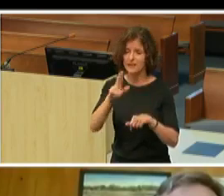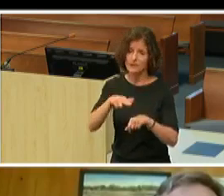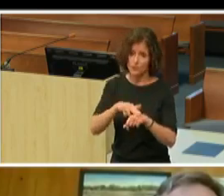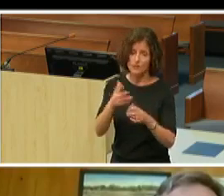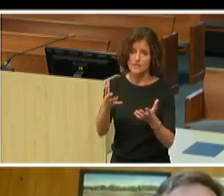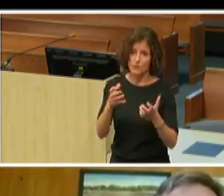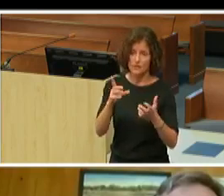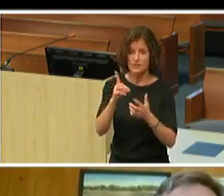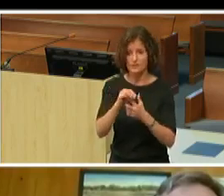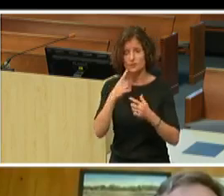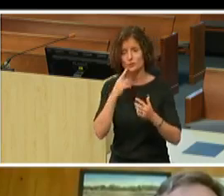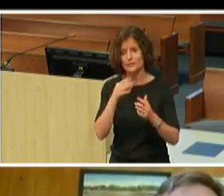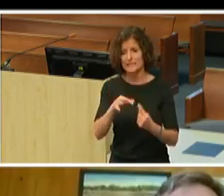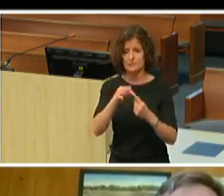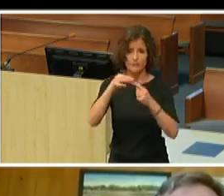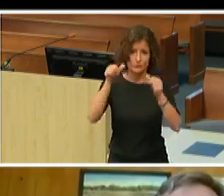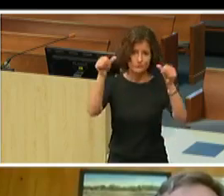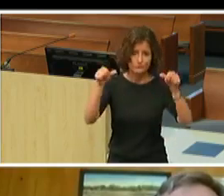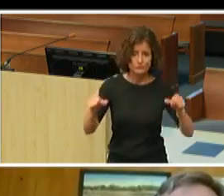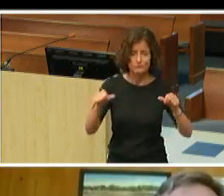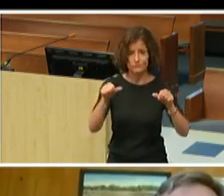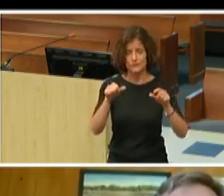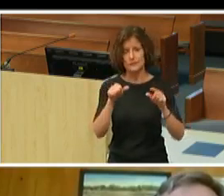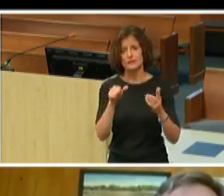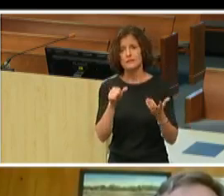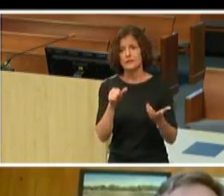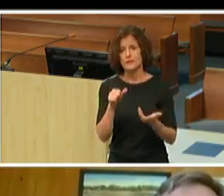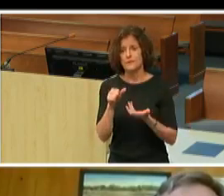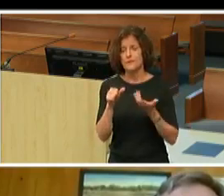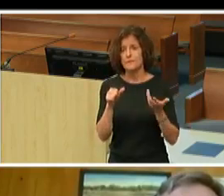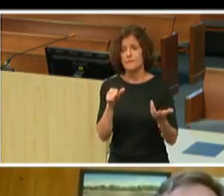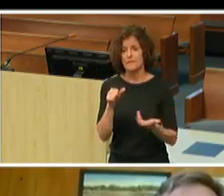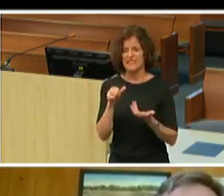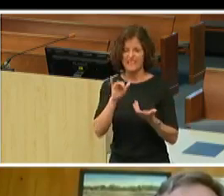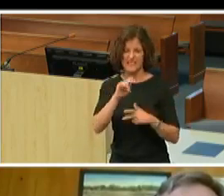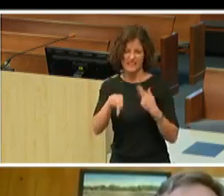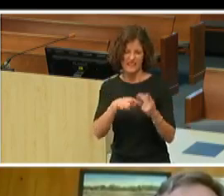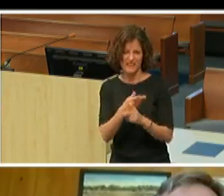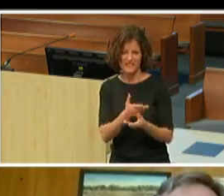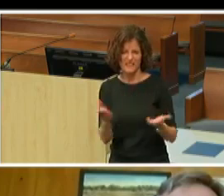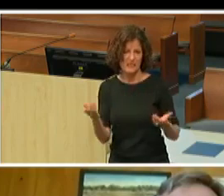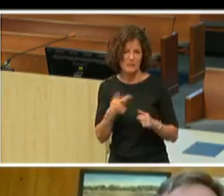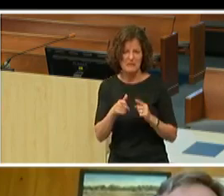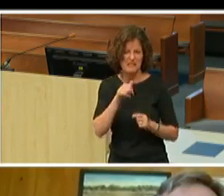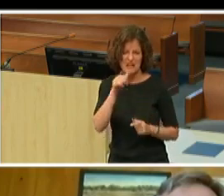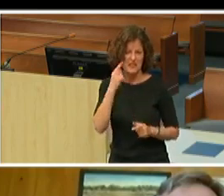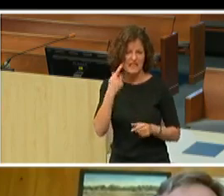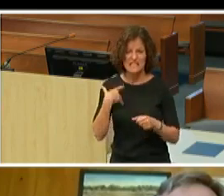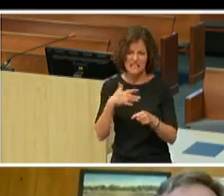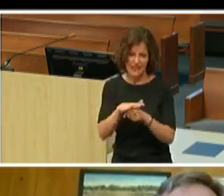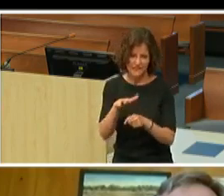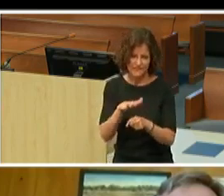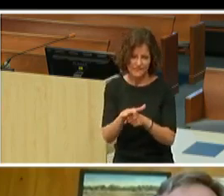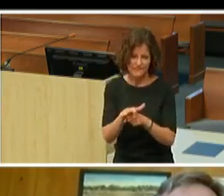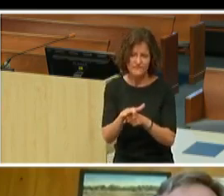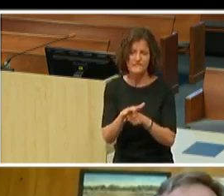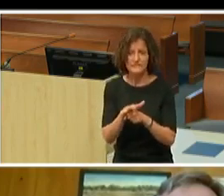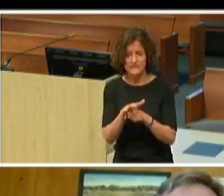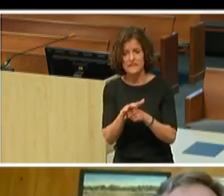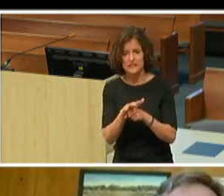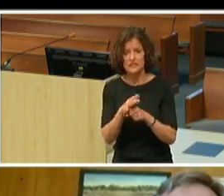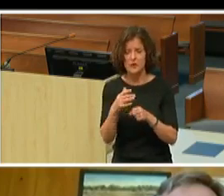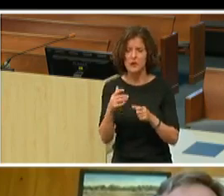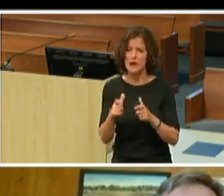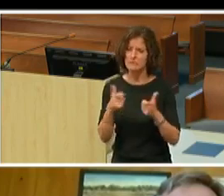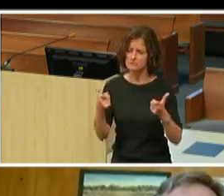to do signage and that sort of thing, and I don't think that's enough. So I'm a big